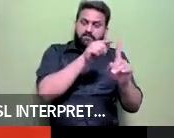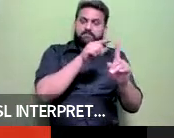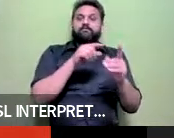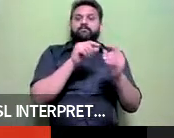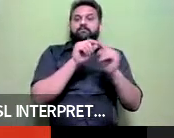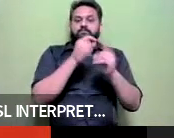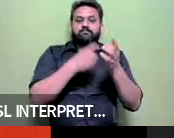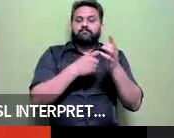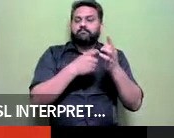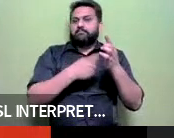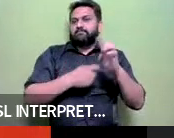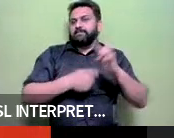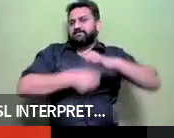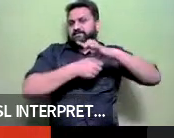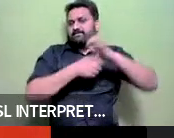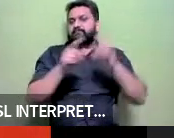Chairman.